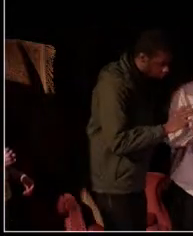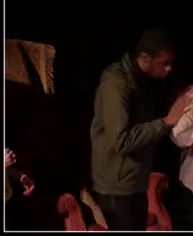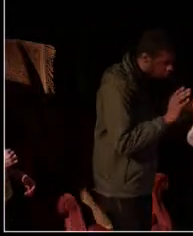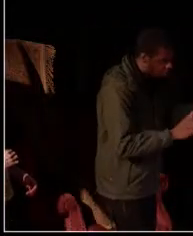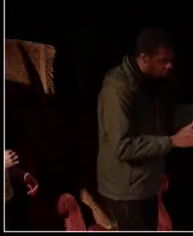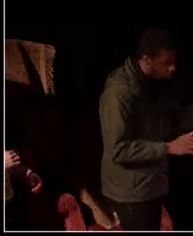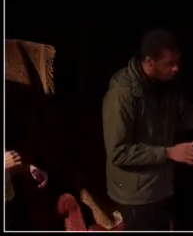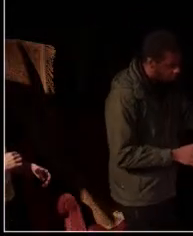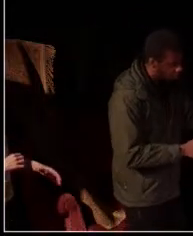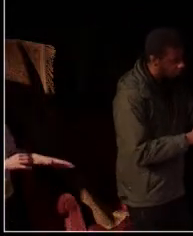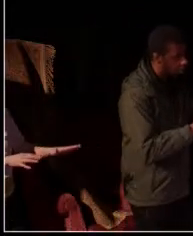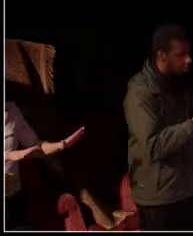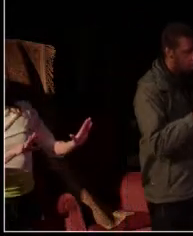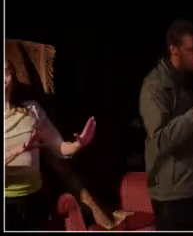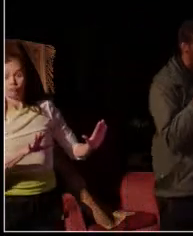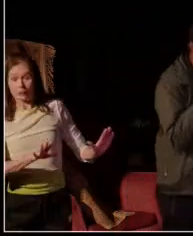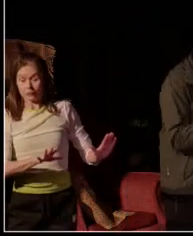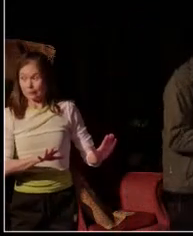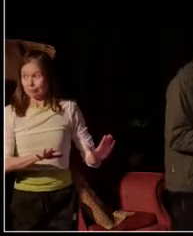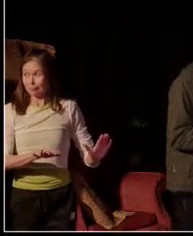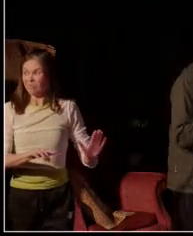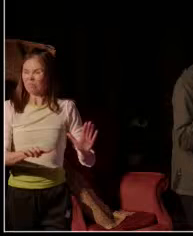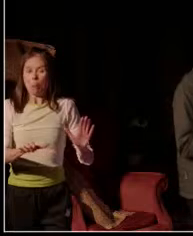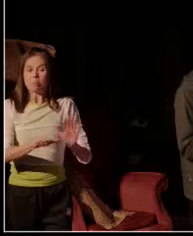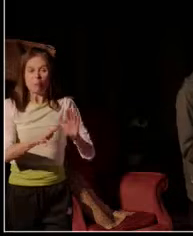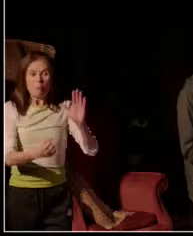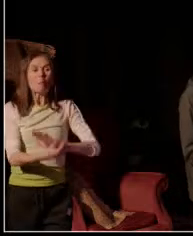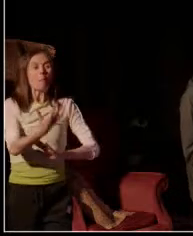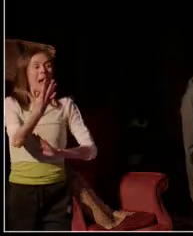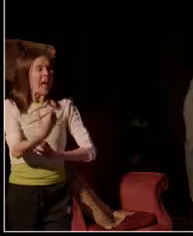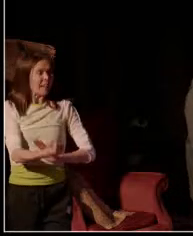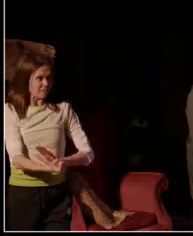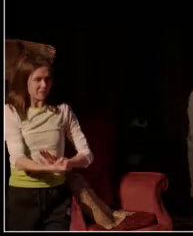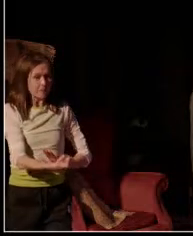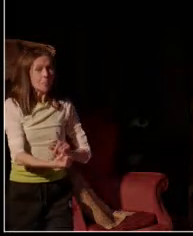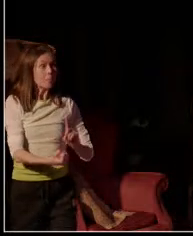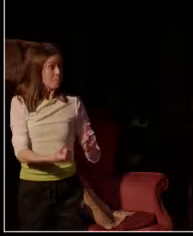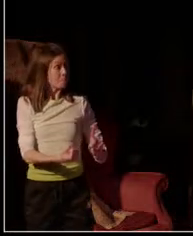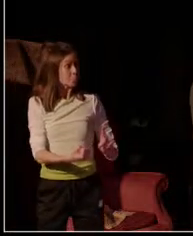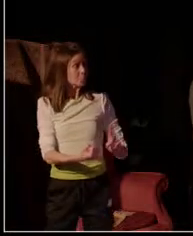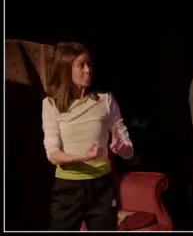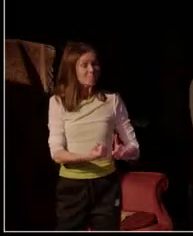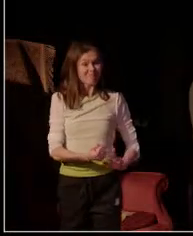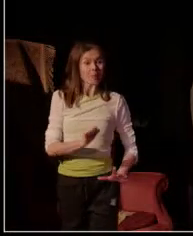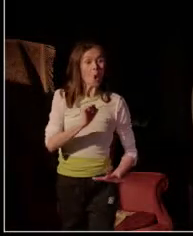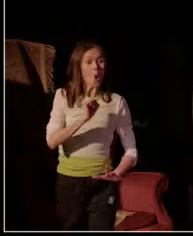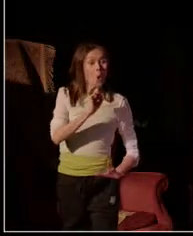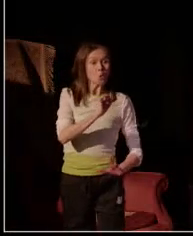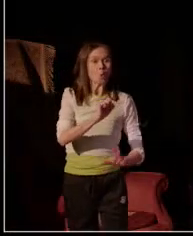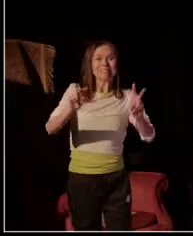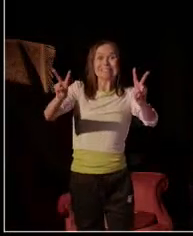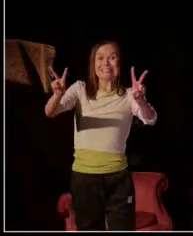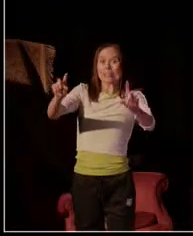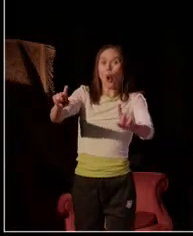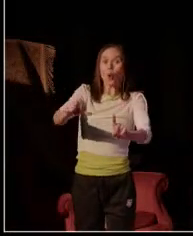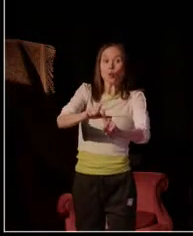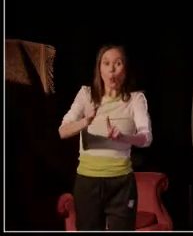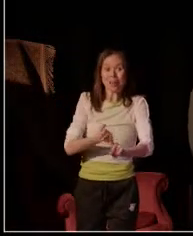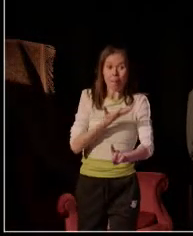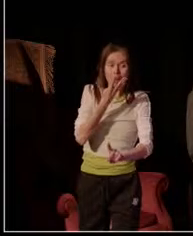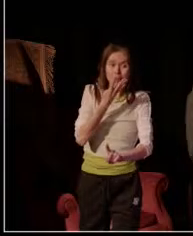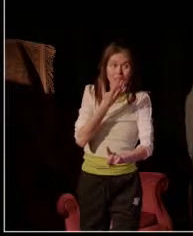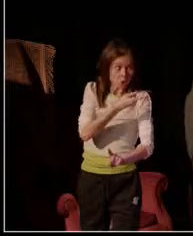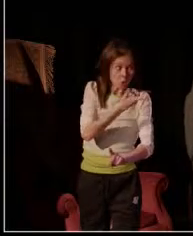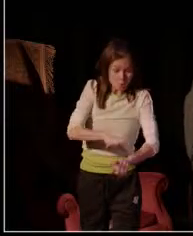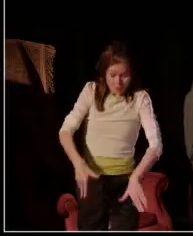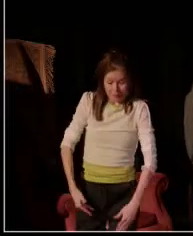Look, you're in a pickle barrel. There's no other way but to tell Polixenes that she's a changeling and not your flesh and blood.